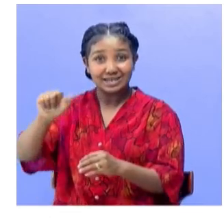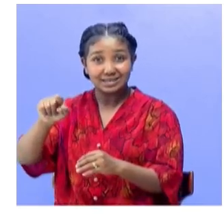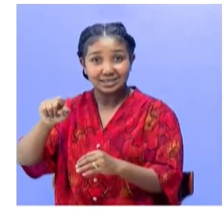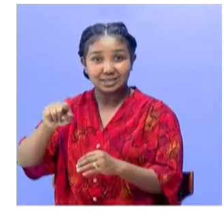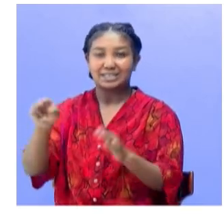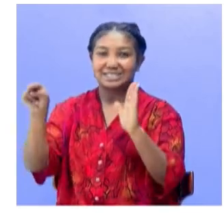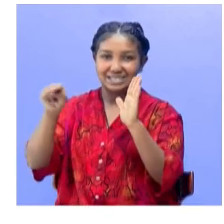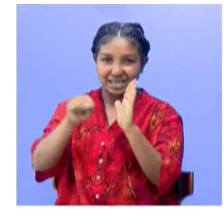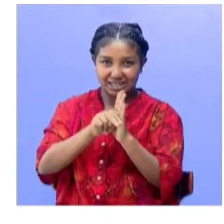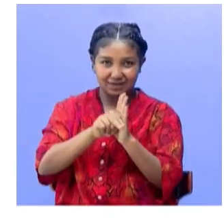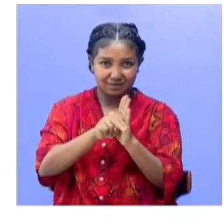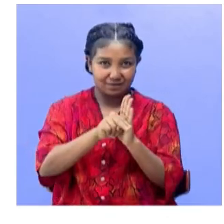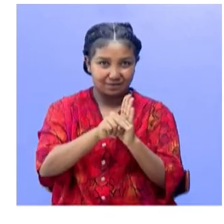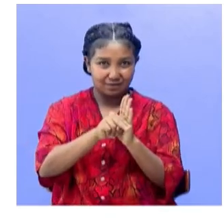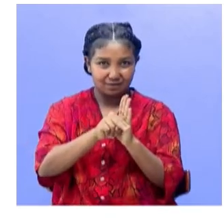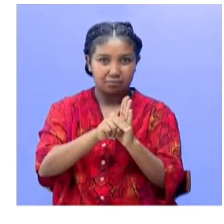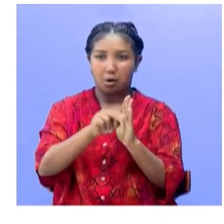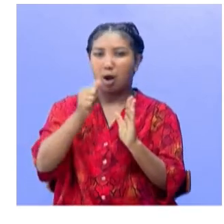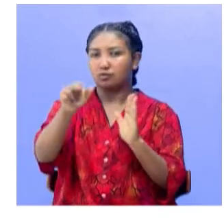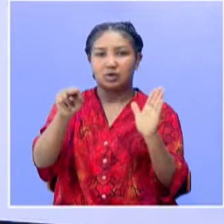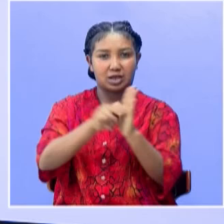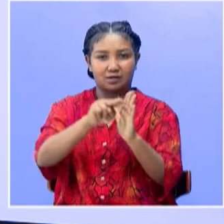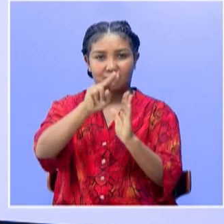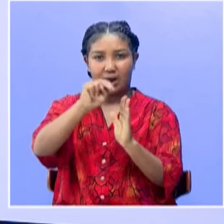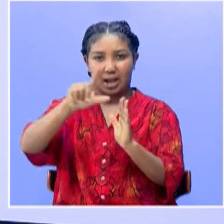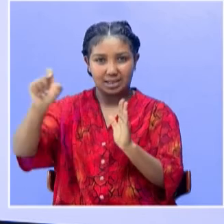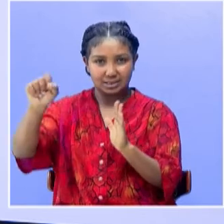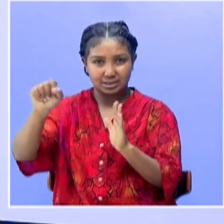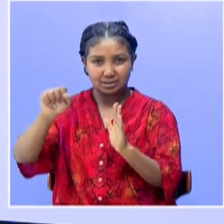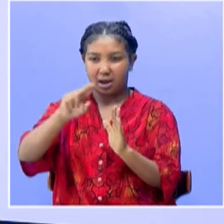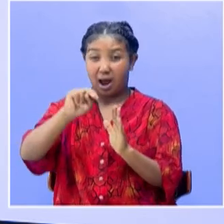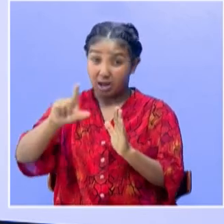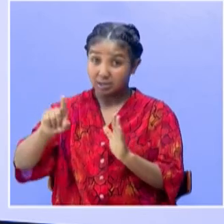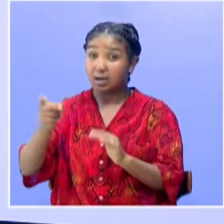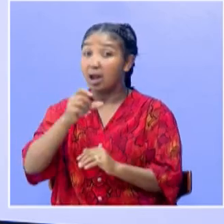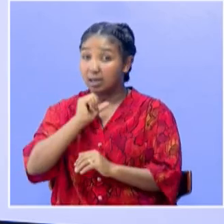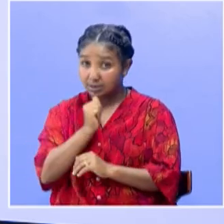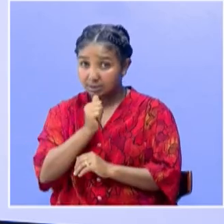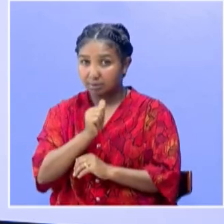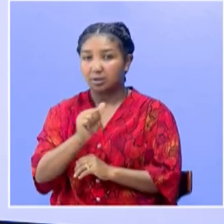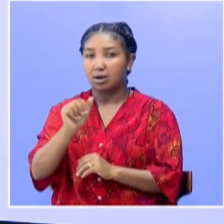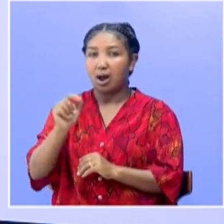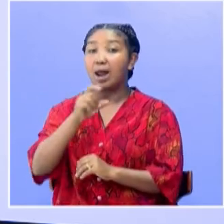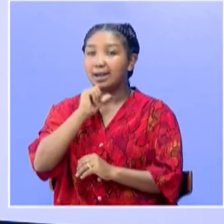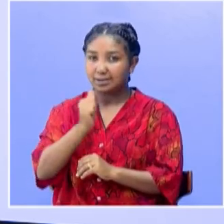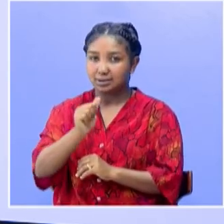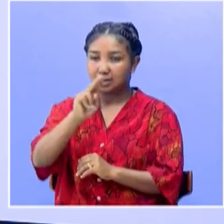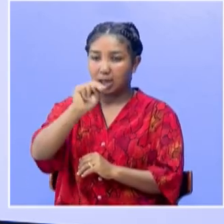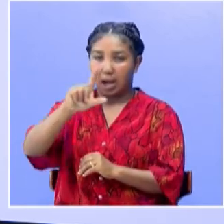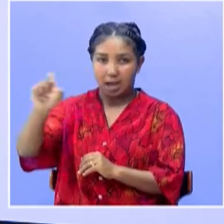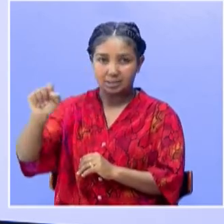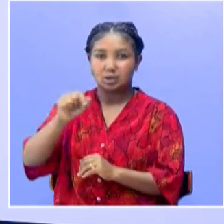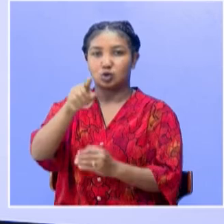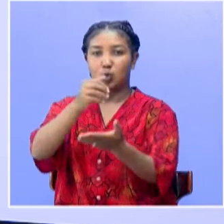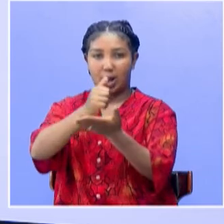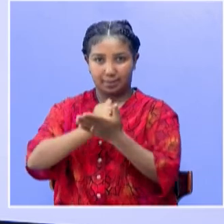got a negative sense by itself, okay, you are setting a precondition, yes? So, unless